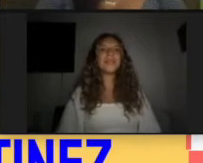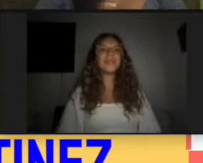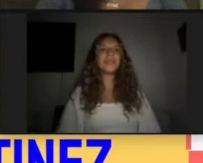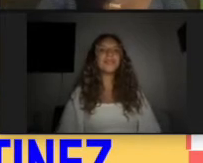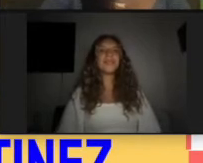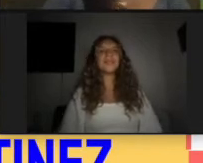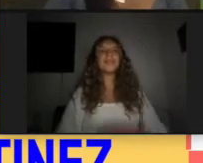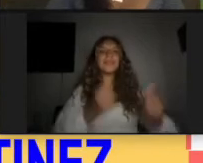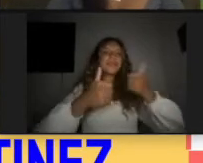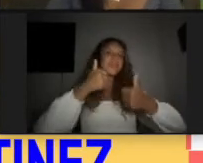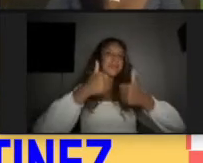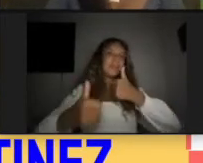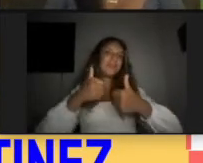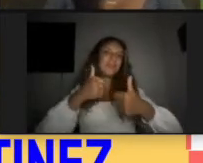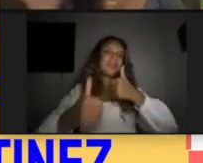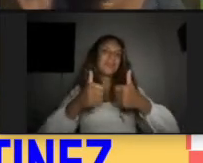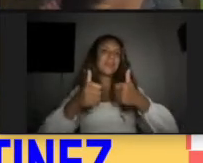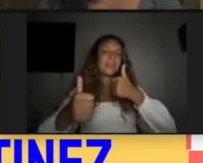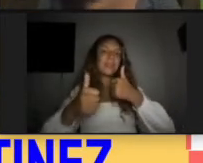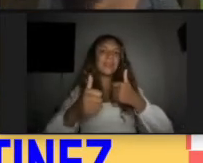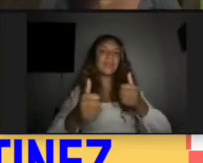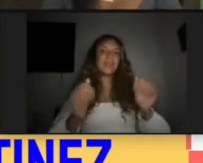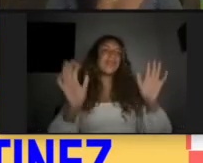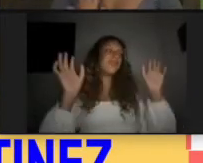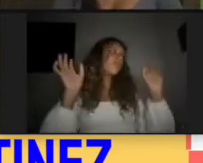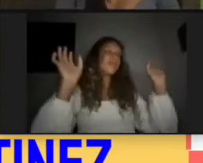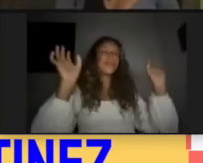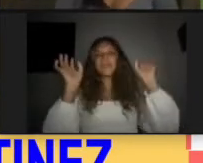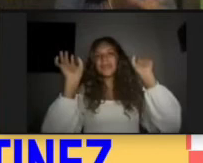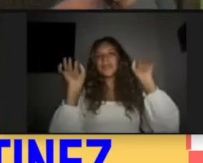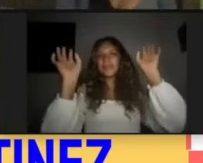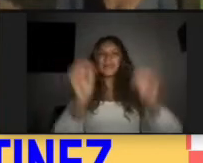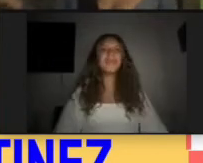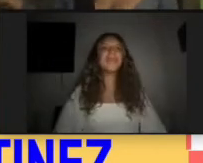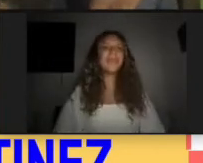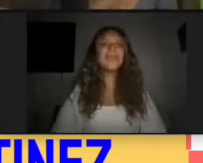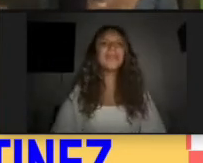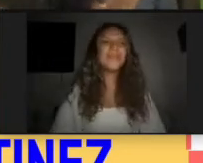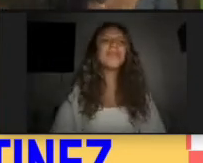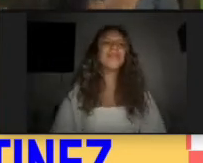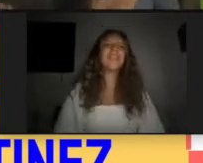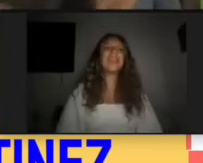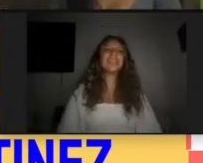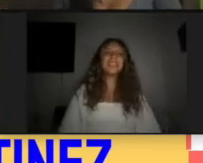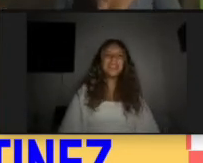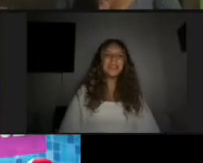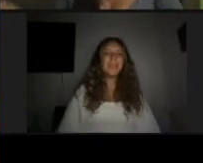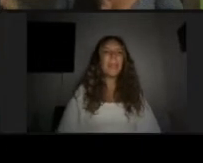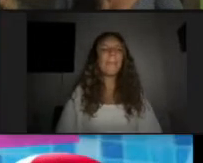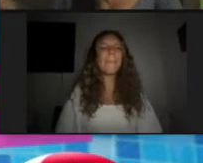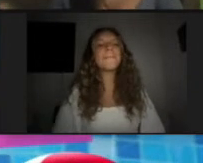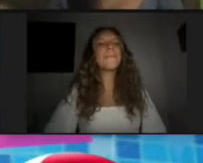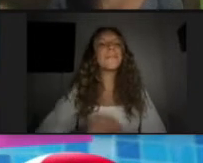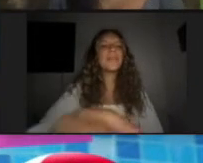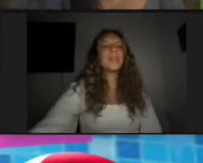who was the winner and one beats headphones okay period period as you should